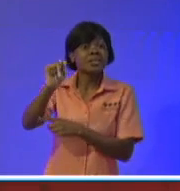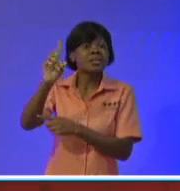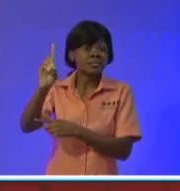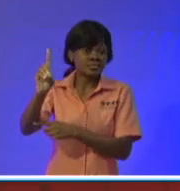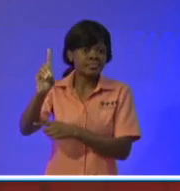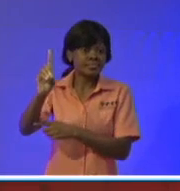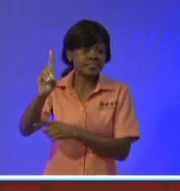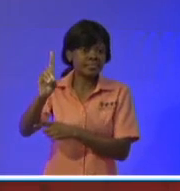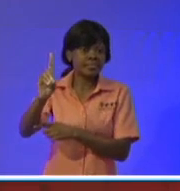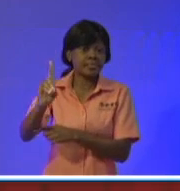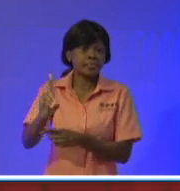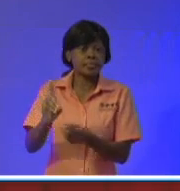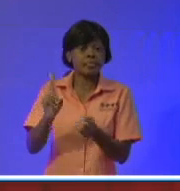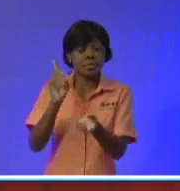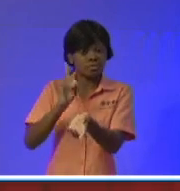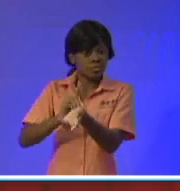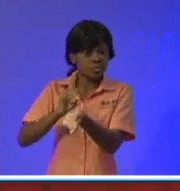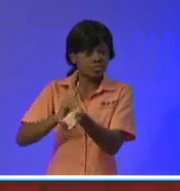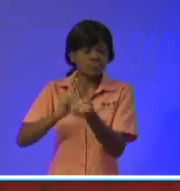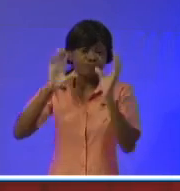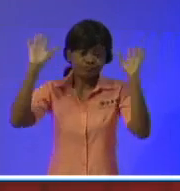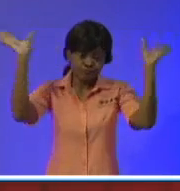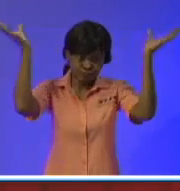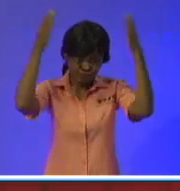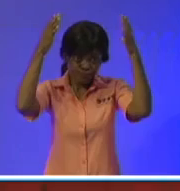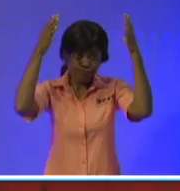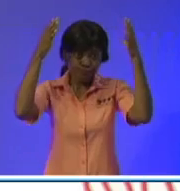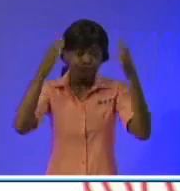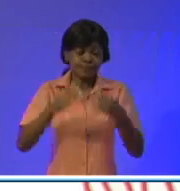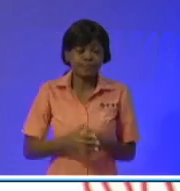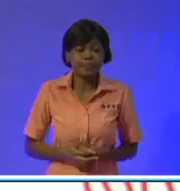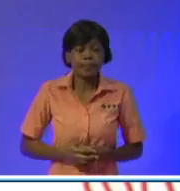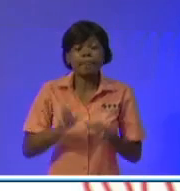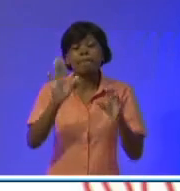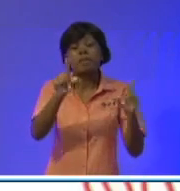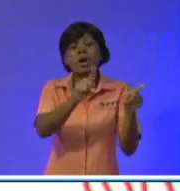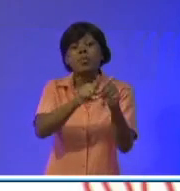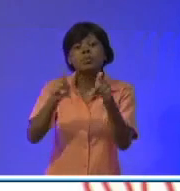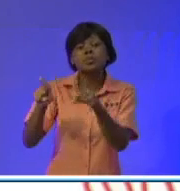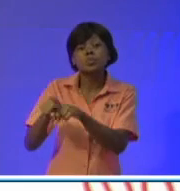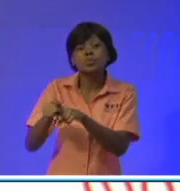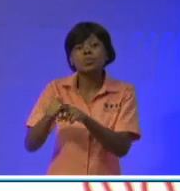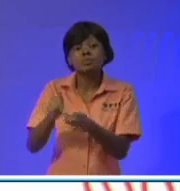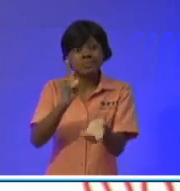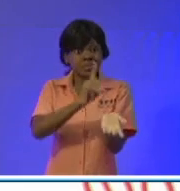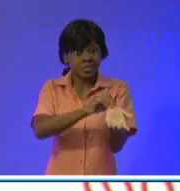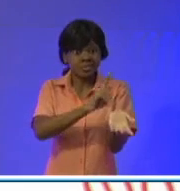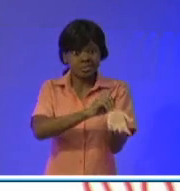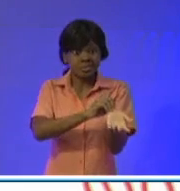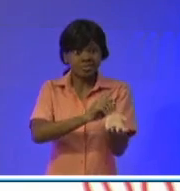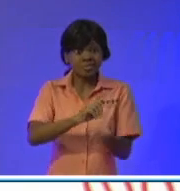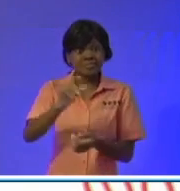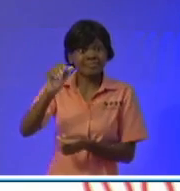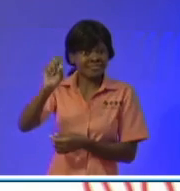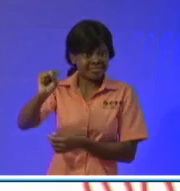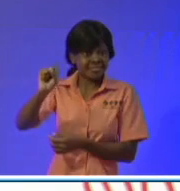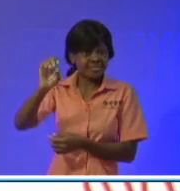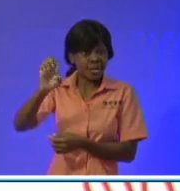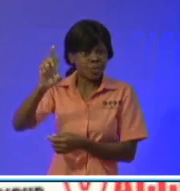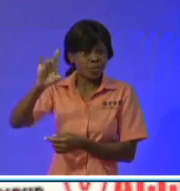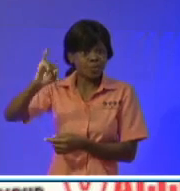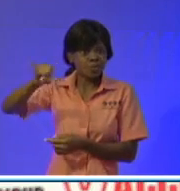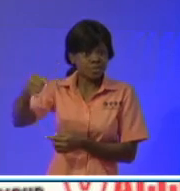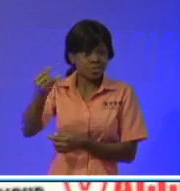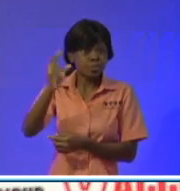Director, Epidemiology Division, Ministry of Health, and Dr. Adish Surjisingh, Director in the Directorate of Women's